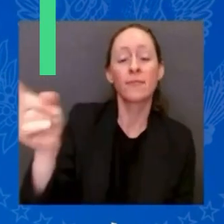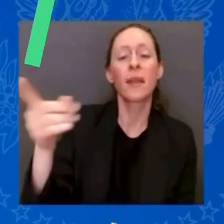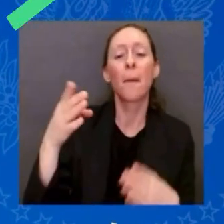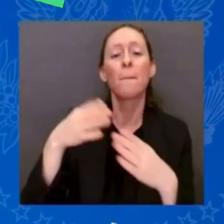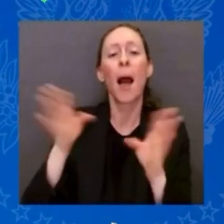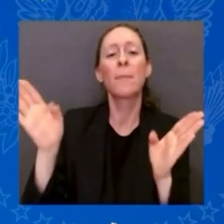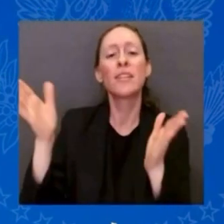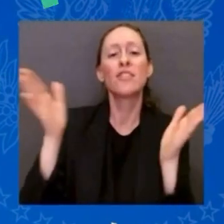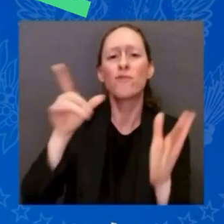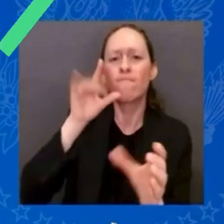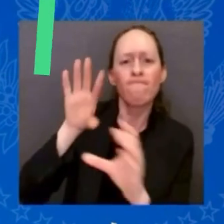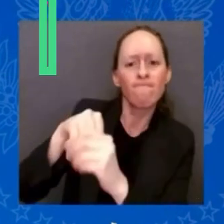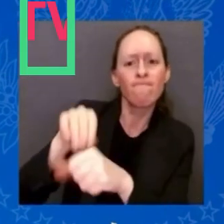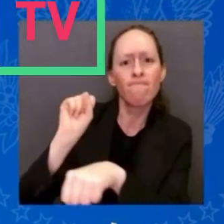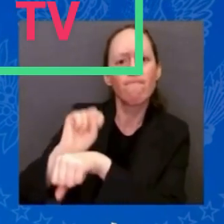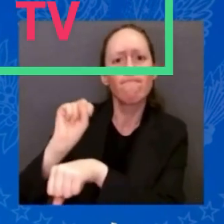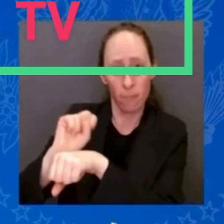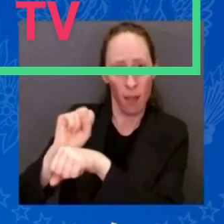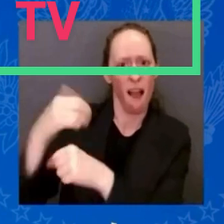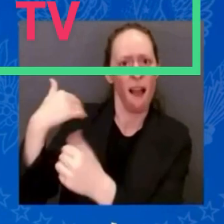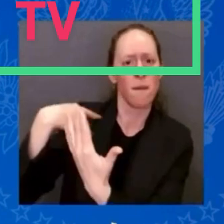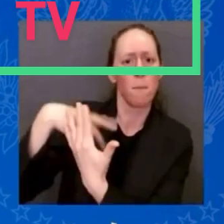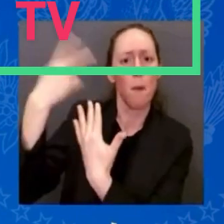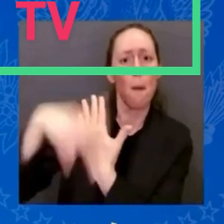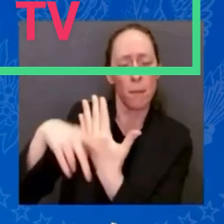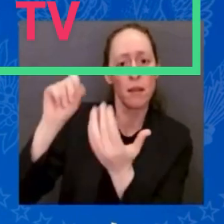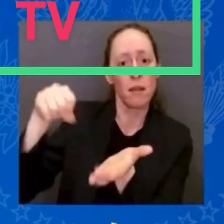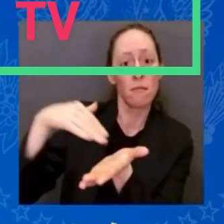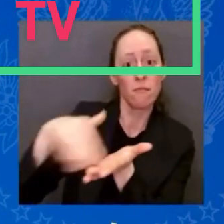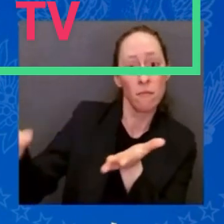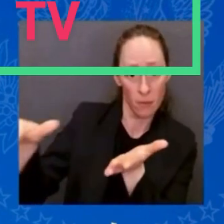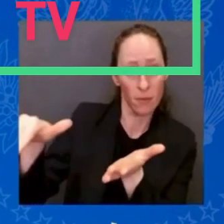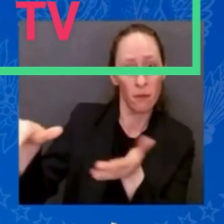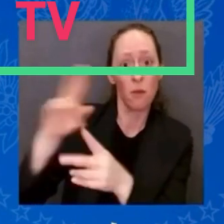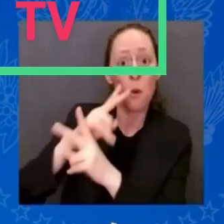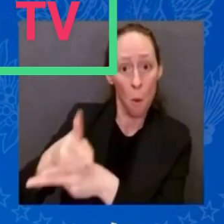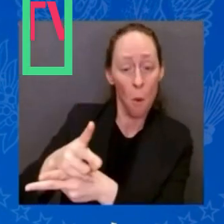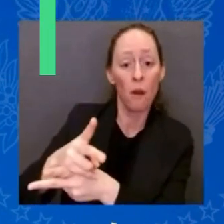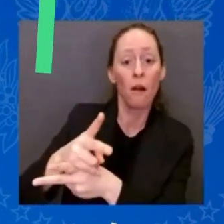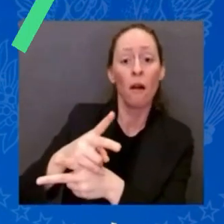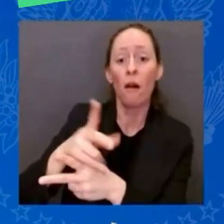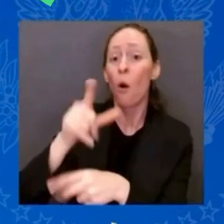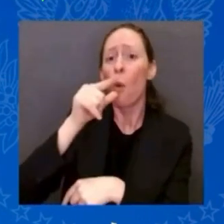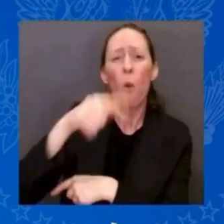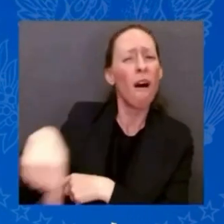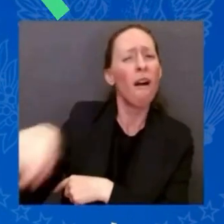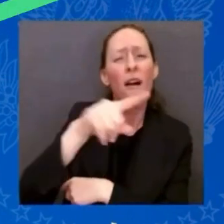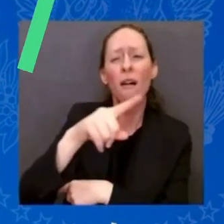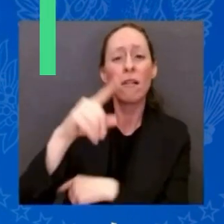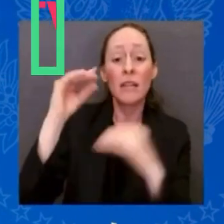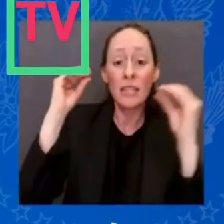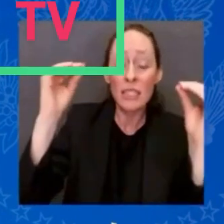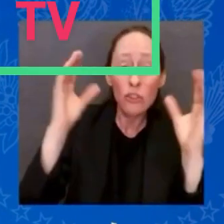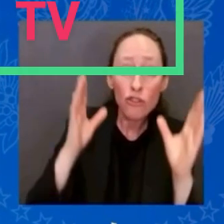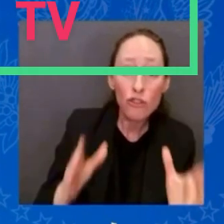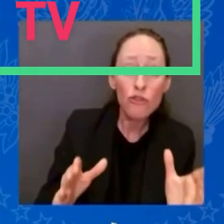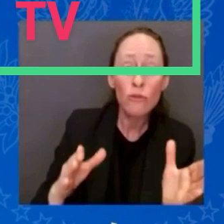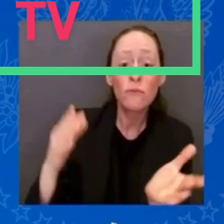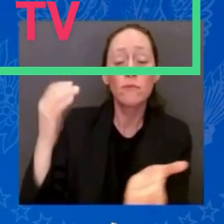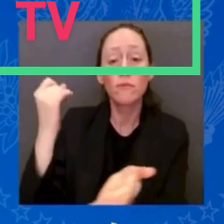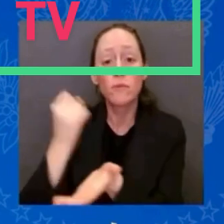who got into public service, such as school teachers, police officers, social workers, service members, you